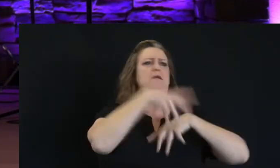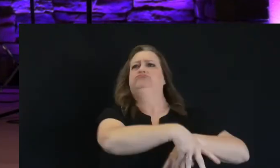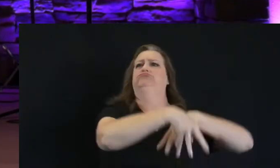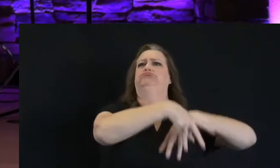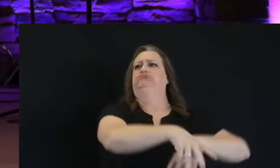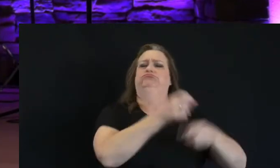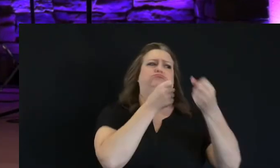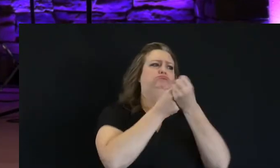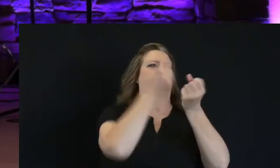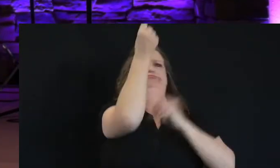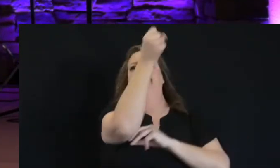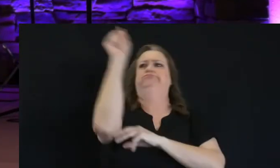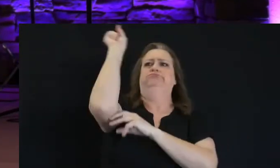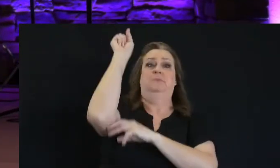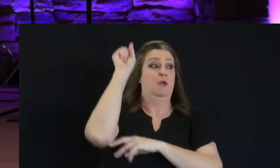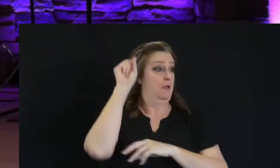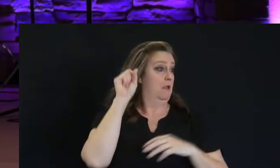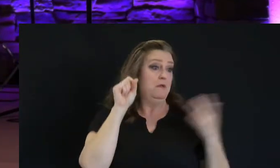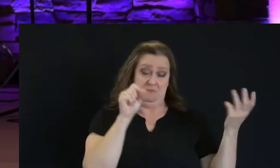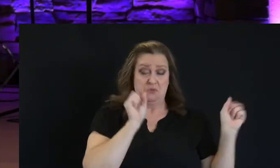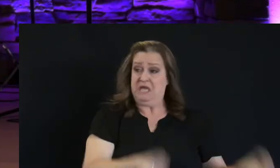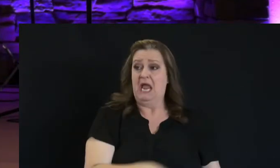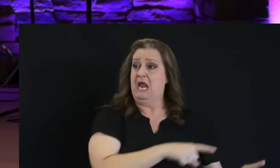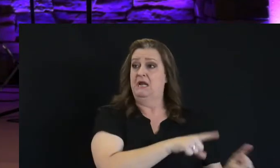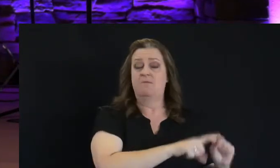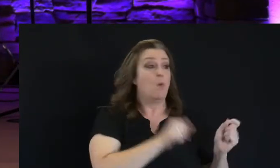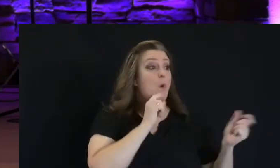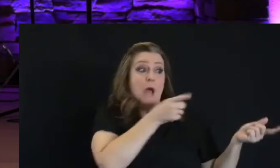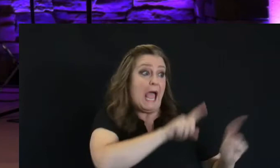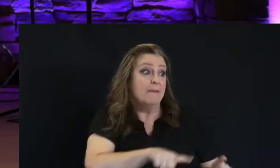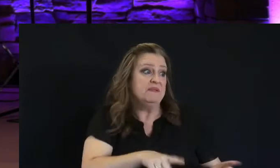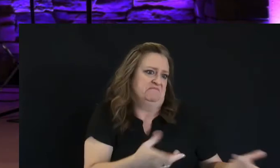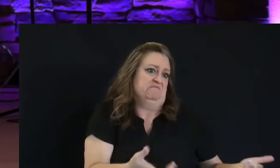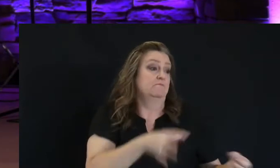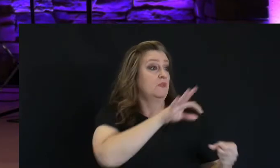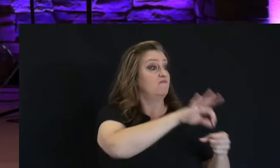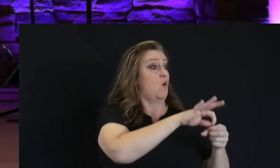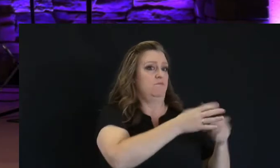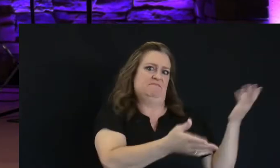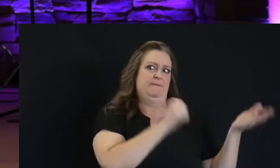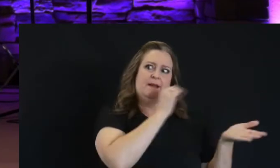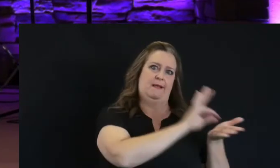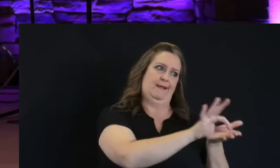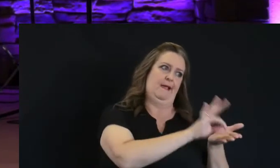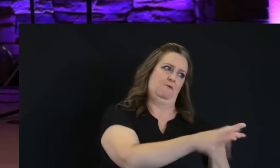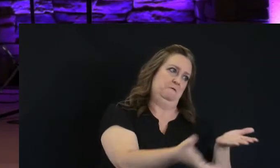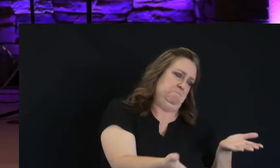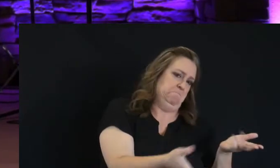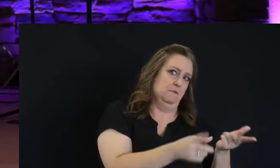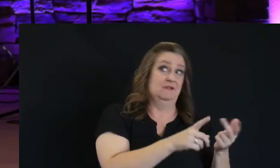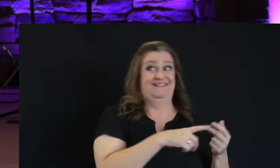events happening in this world is hard to tell. After all, your vote might not be counted.